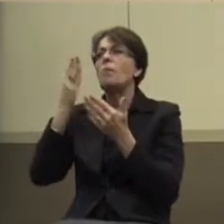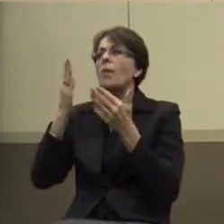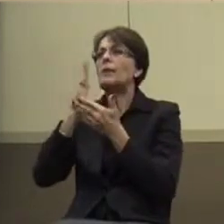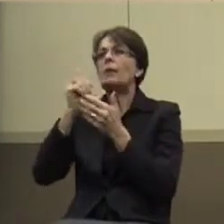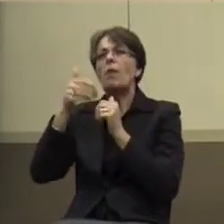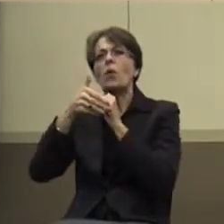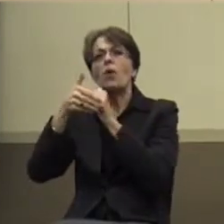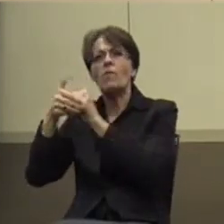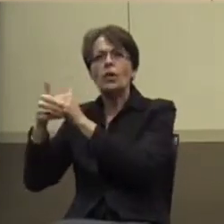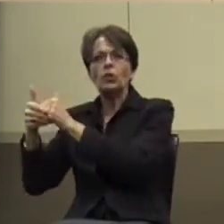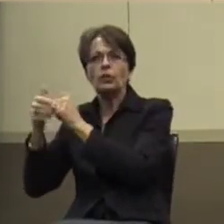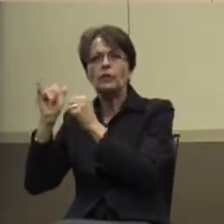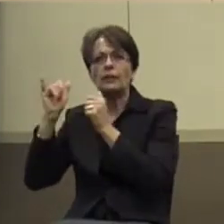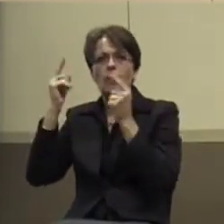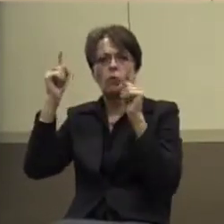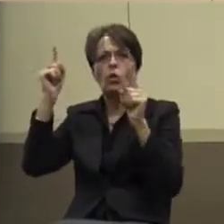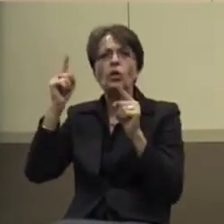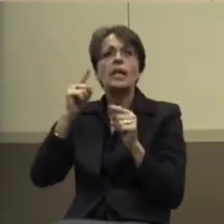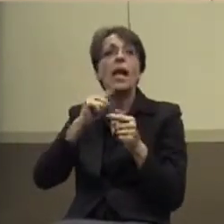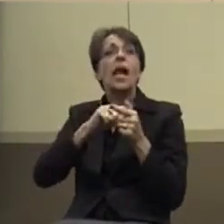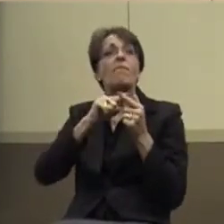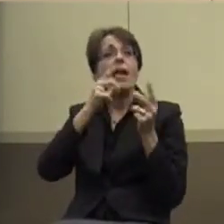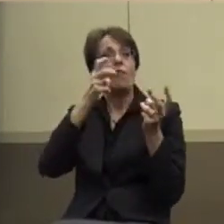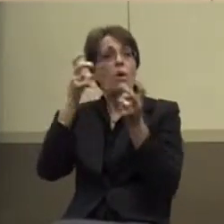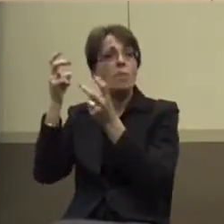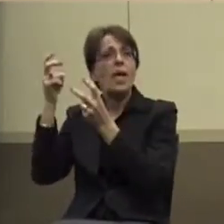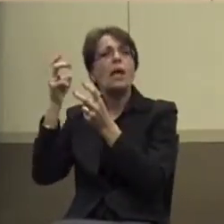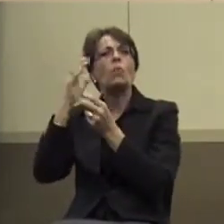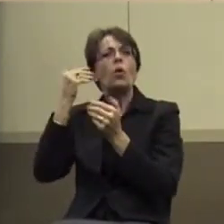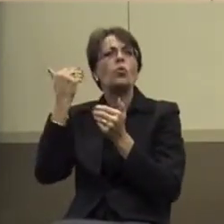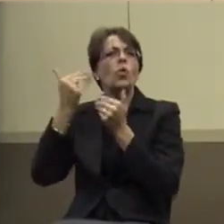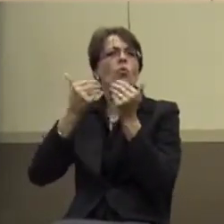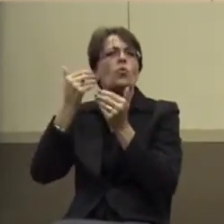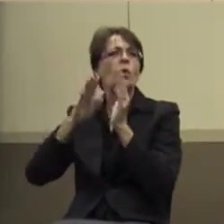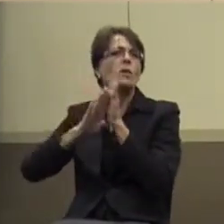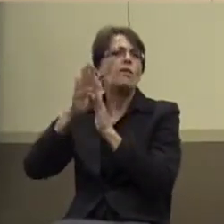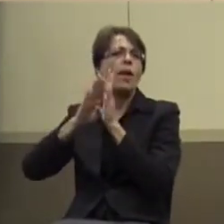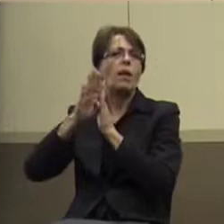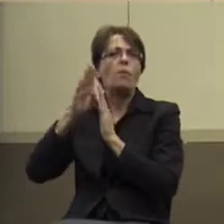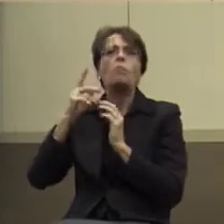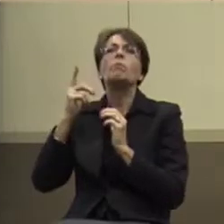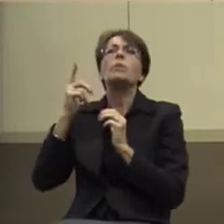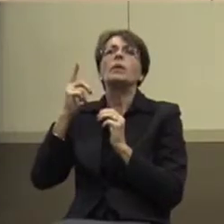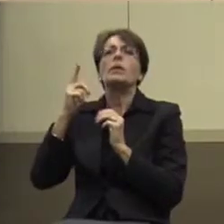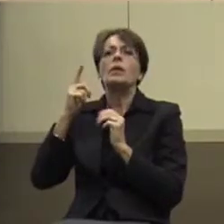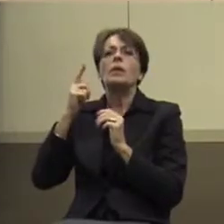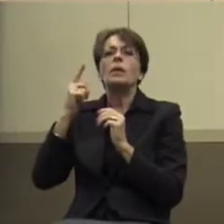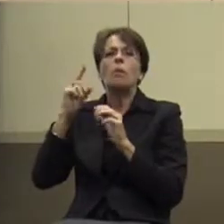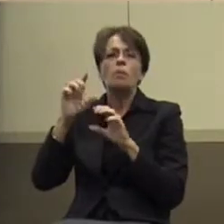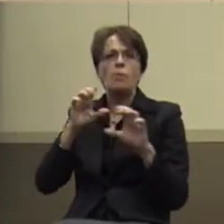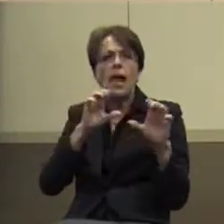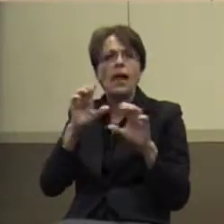then from that we're going to go through and kind of develop with problem behavior function and go through